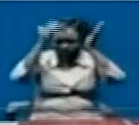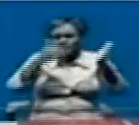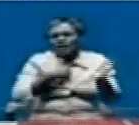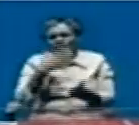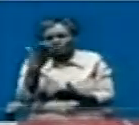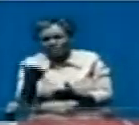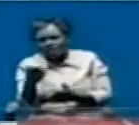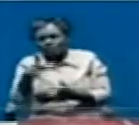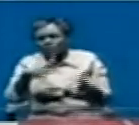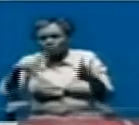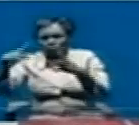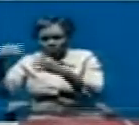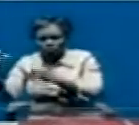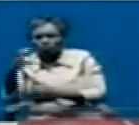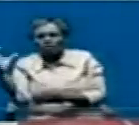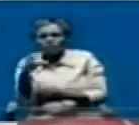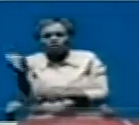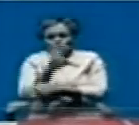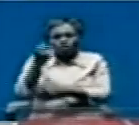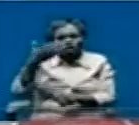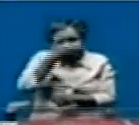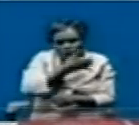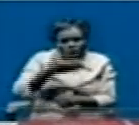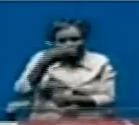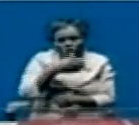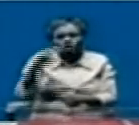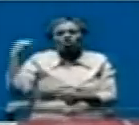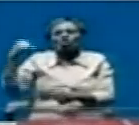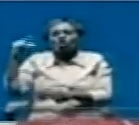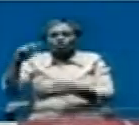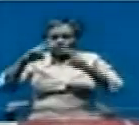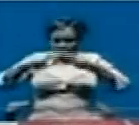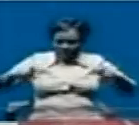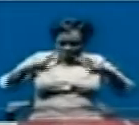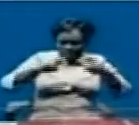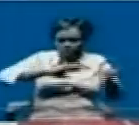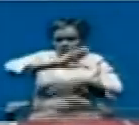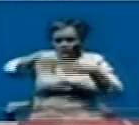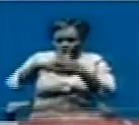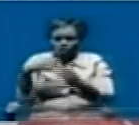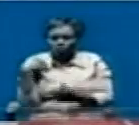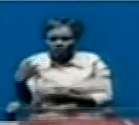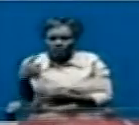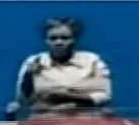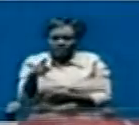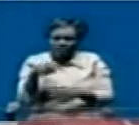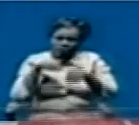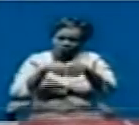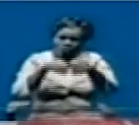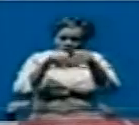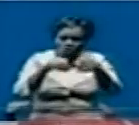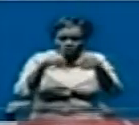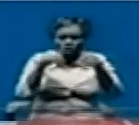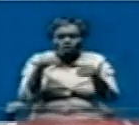shovels. He went out to California looking for oil, looking for gold, looking for all the wealth, pursuing his